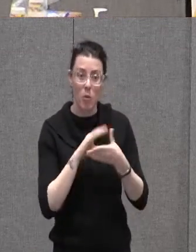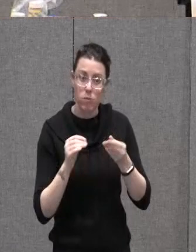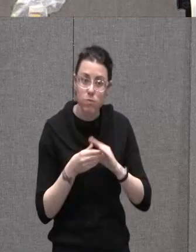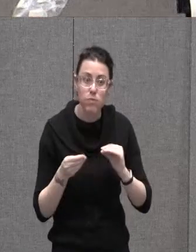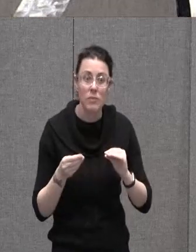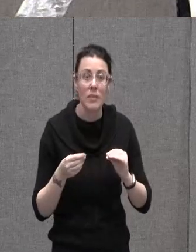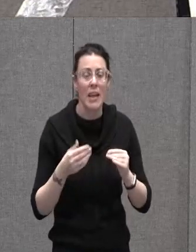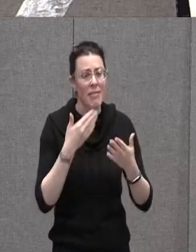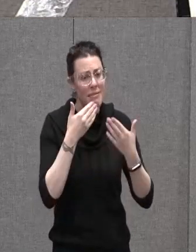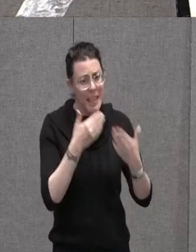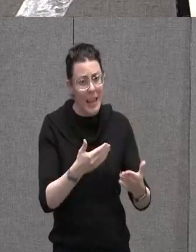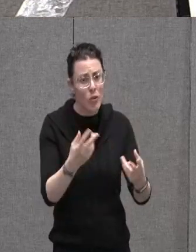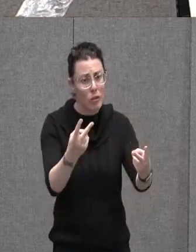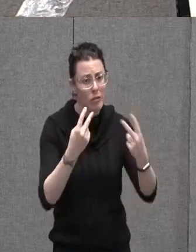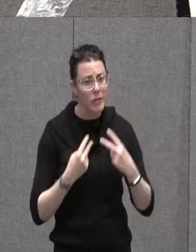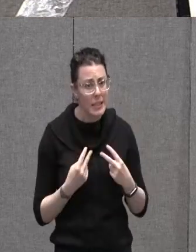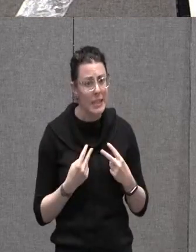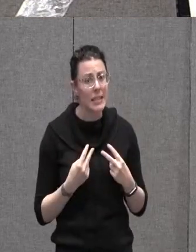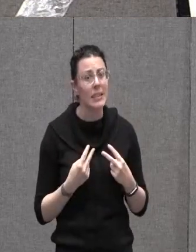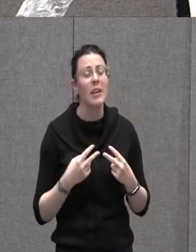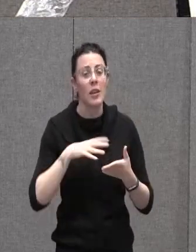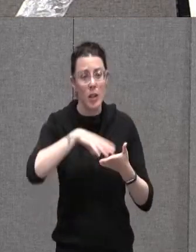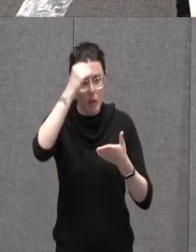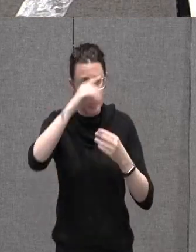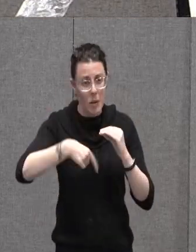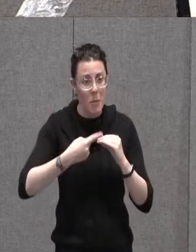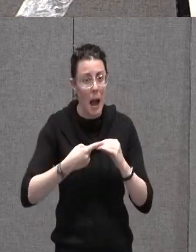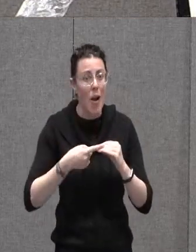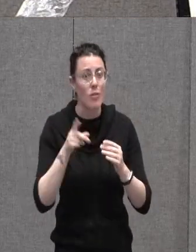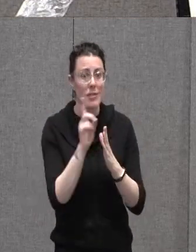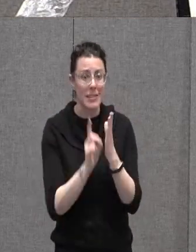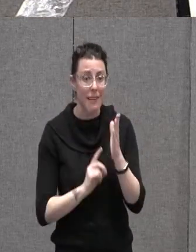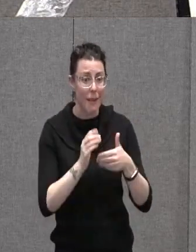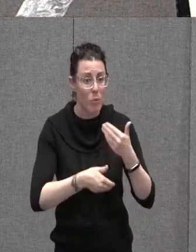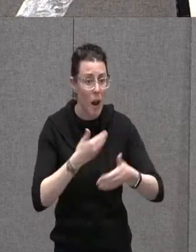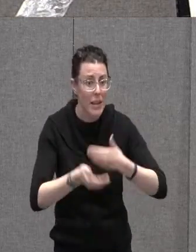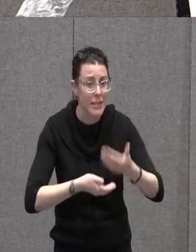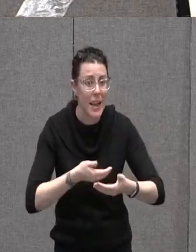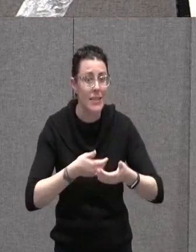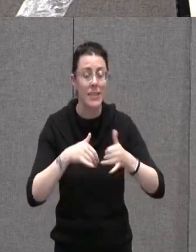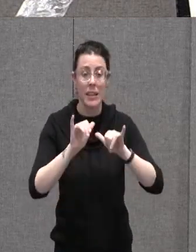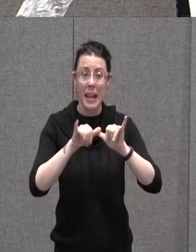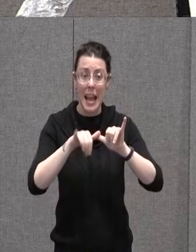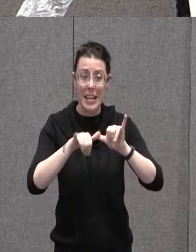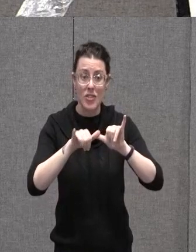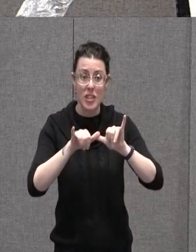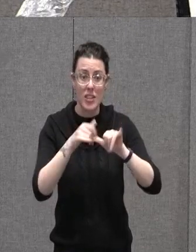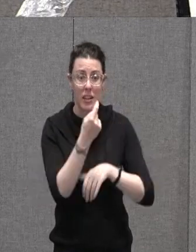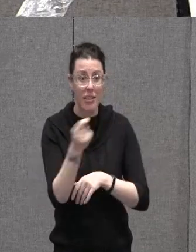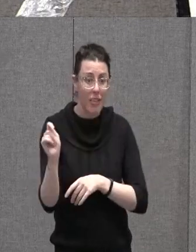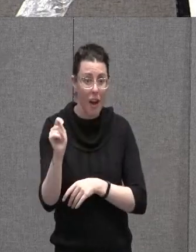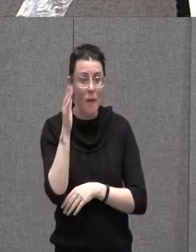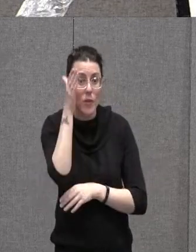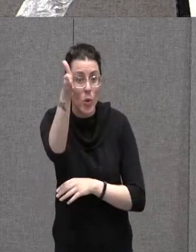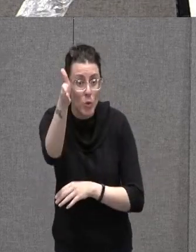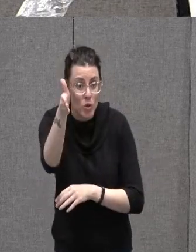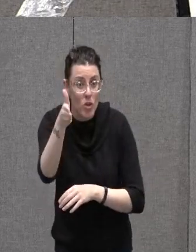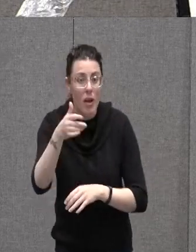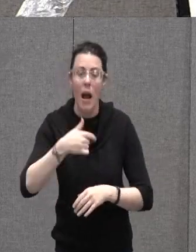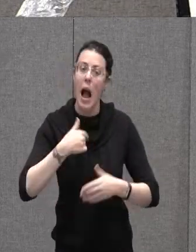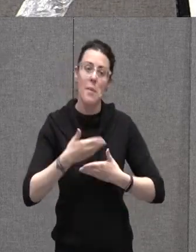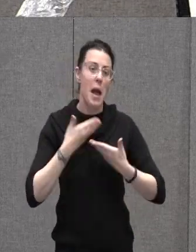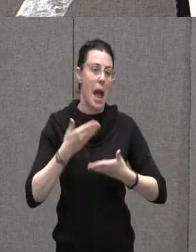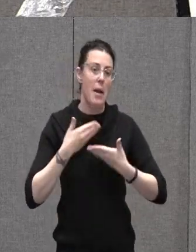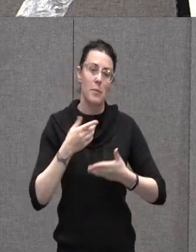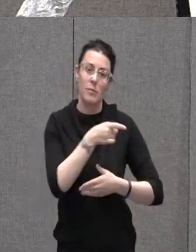the design process, engineering the future. Mr. Obeda, I'm so happy I got to be here with you today. Make sure that you